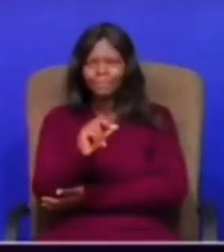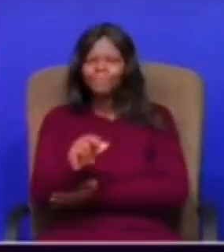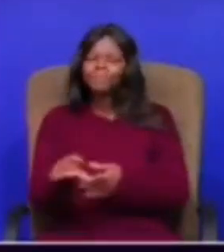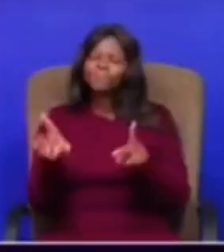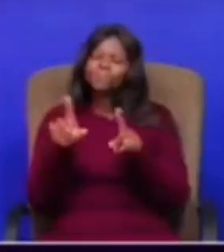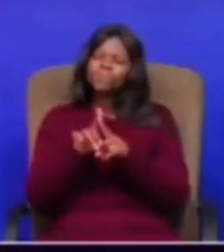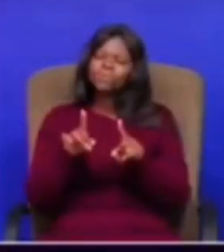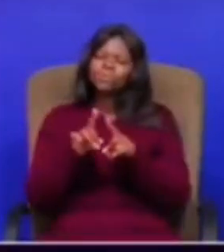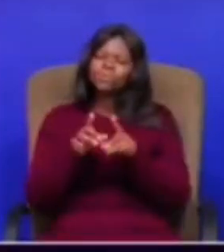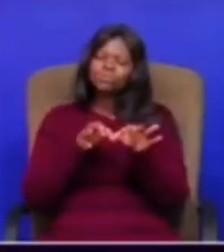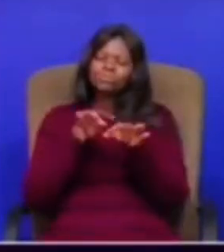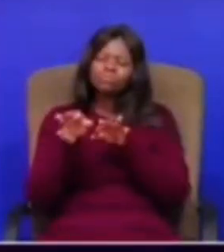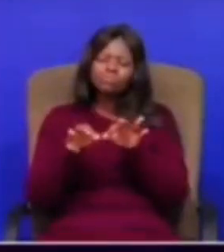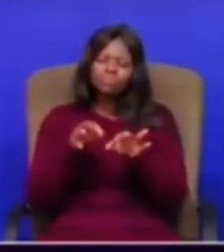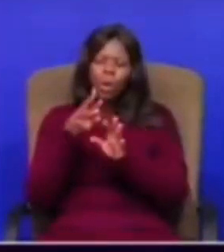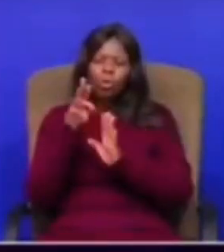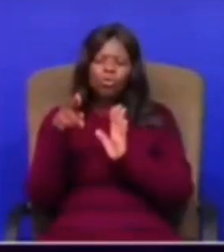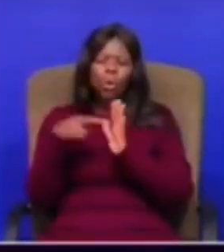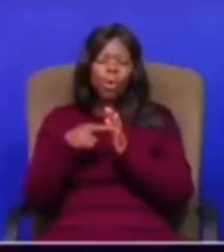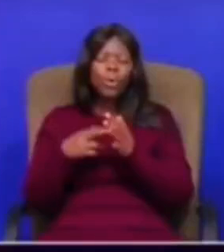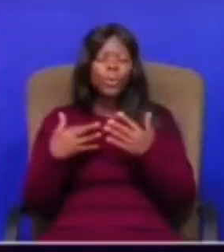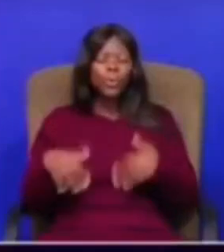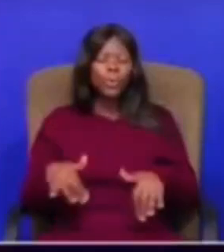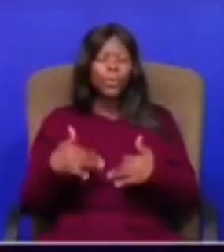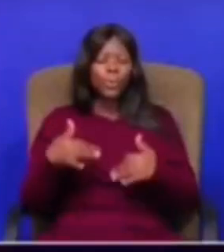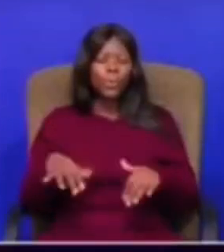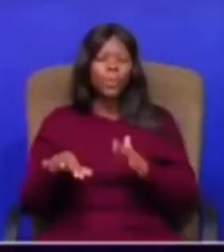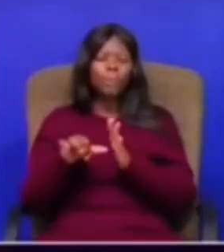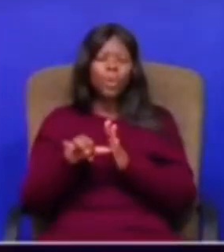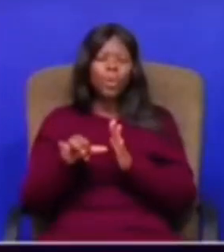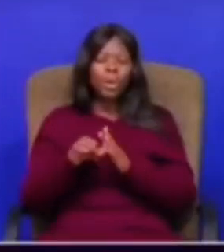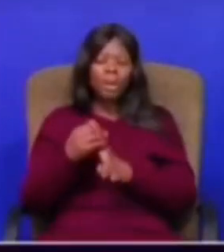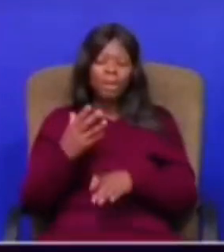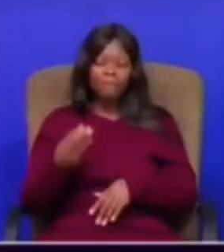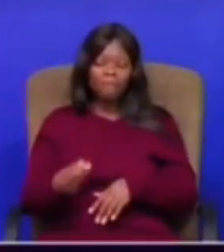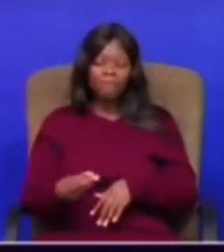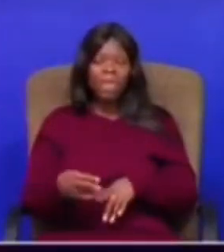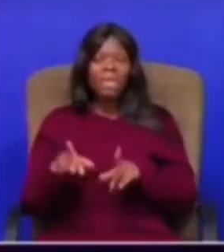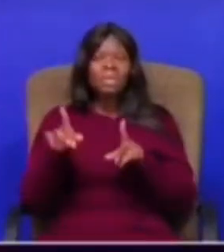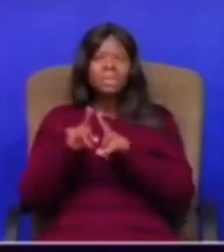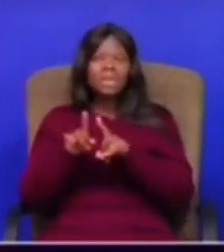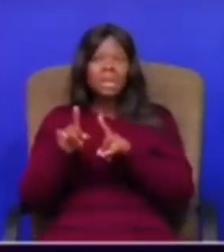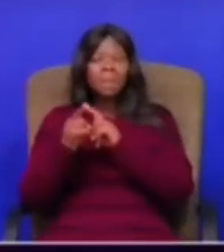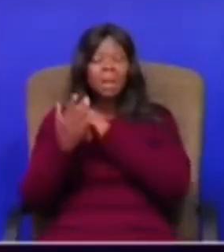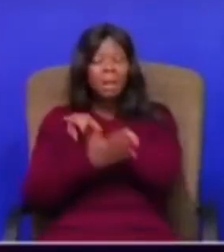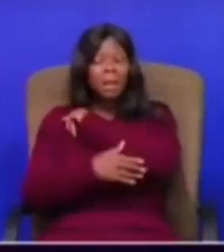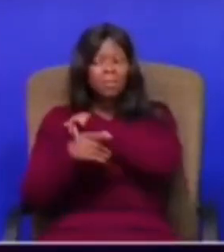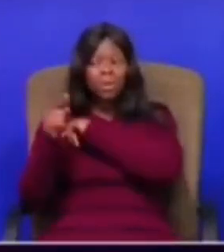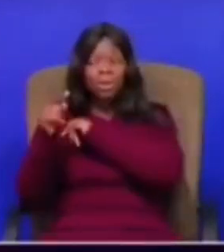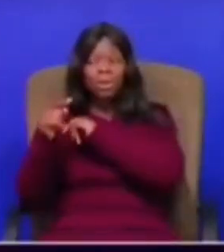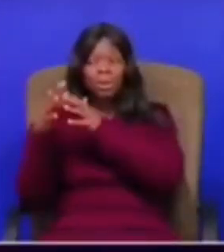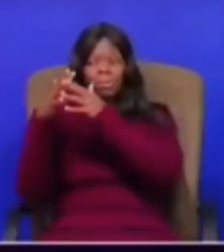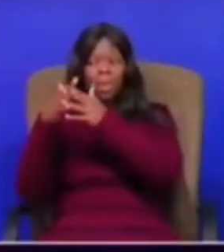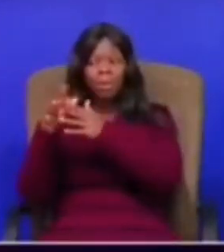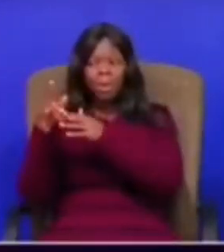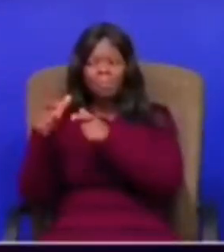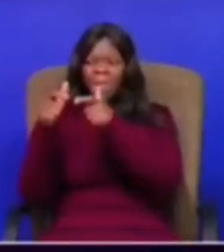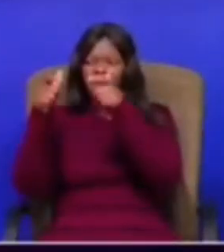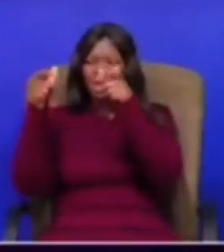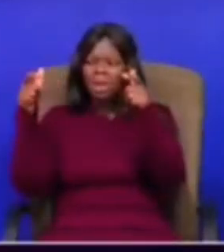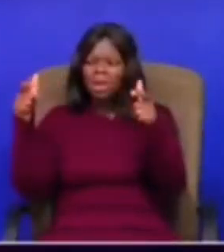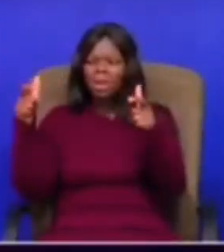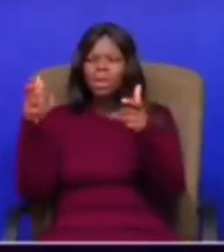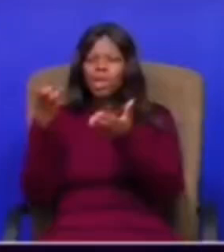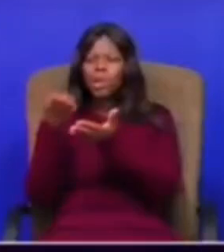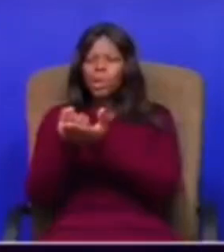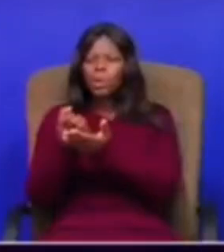the important role that a country like the United States, which is the largest economy in the world, plays